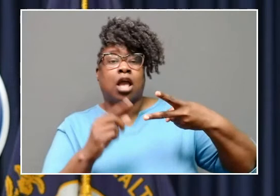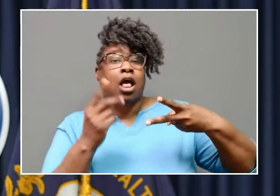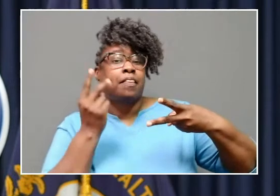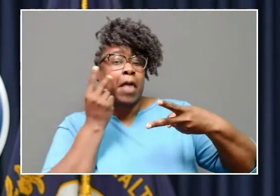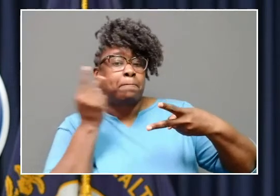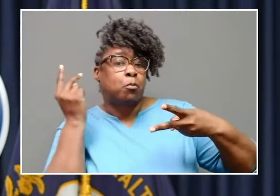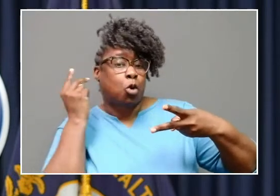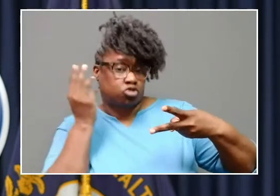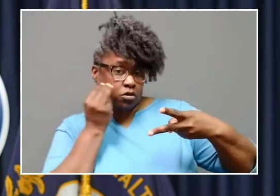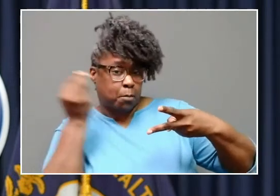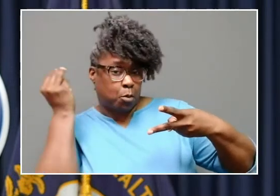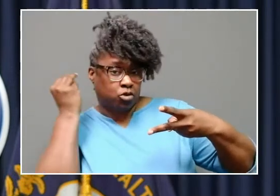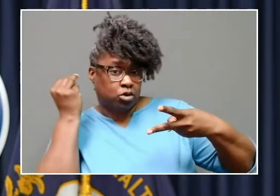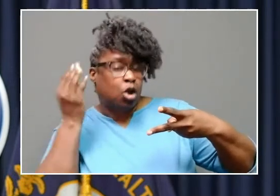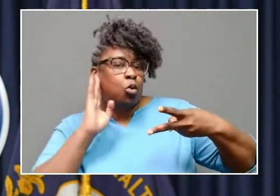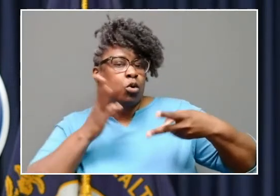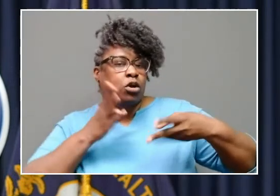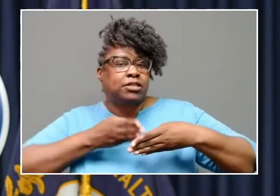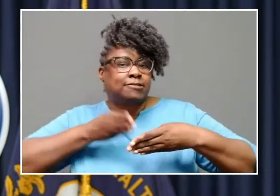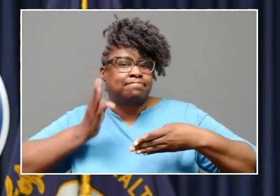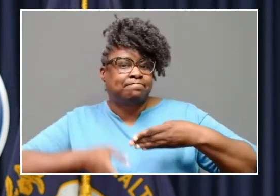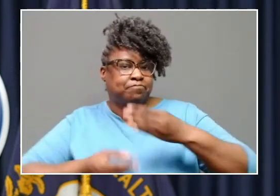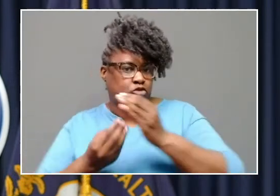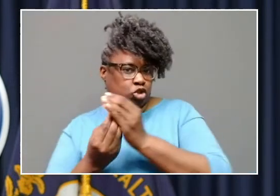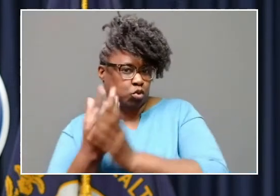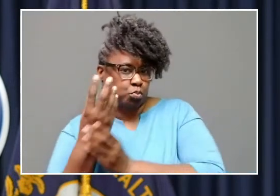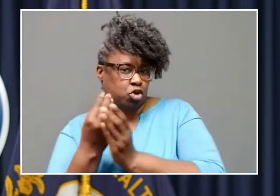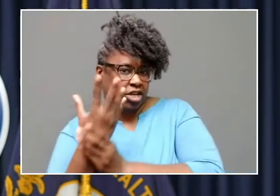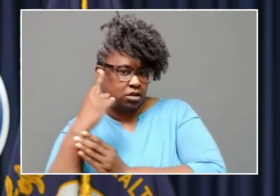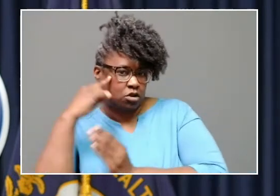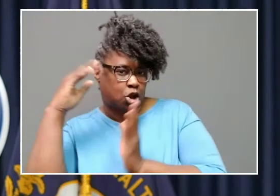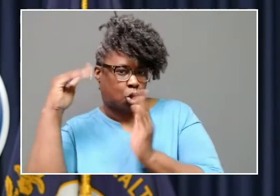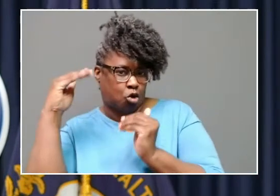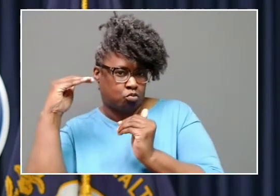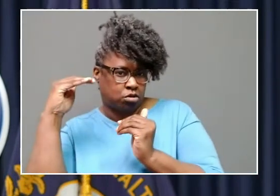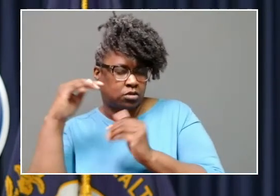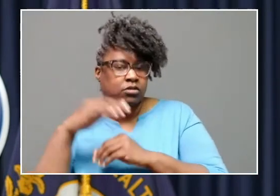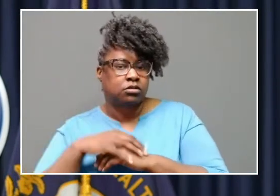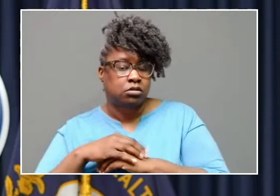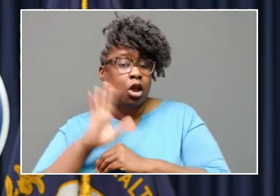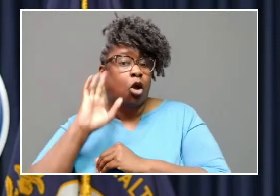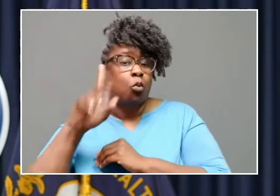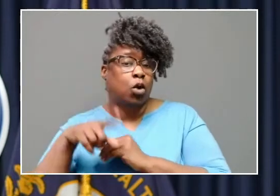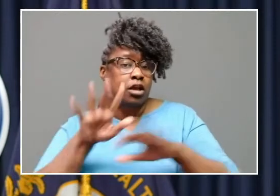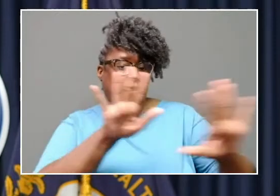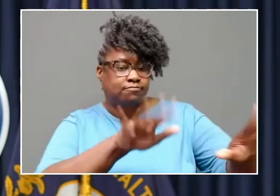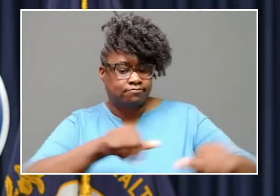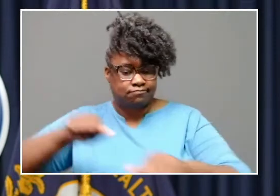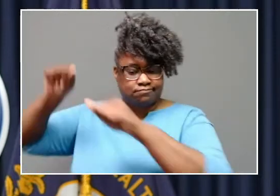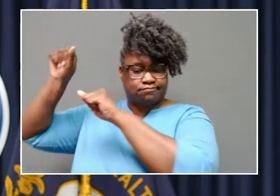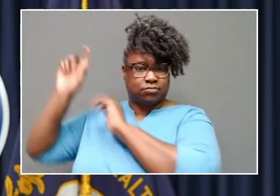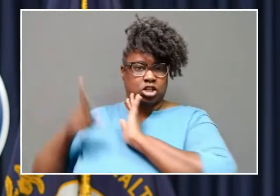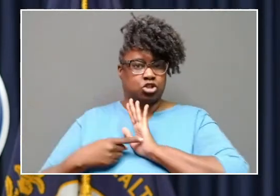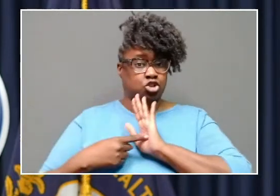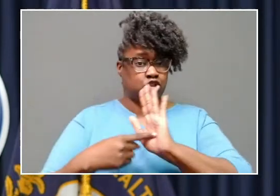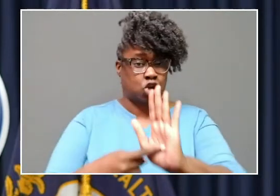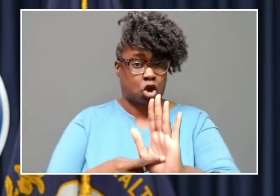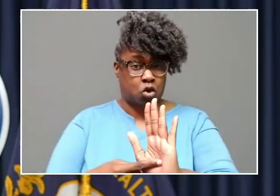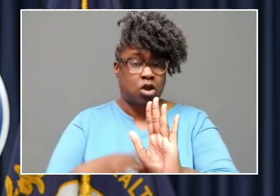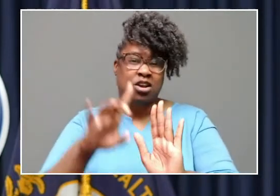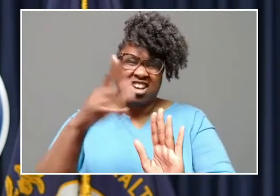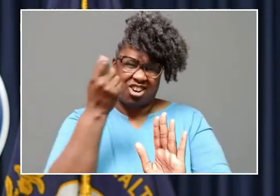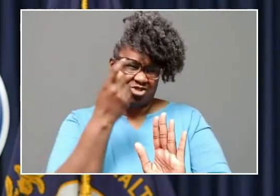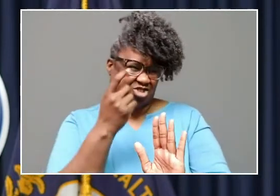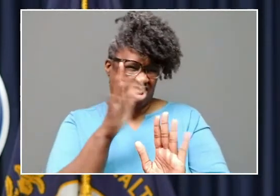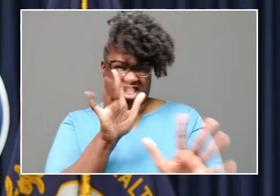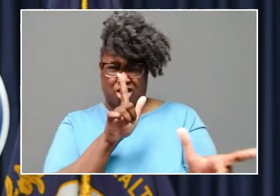be completed this spring. With an unveiling and ceremony this spring. It's hard to unveil something as large